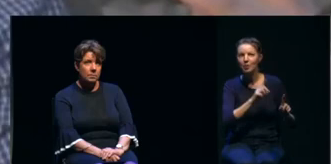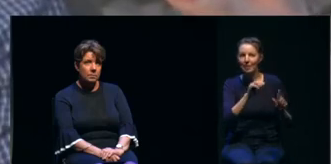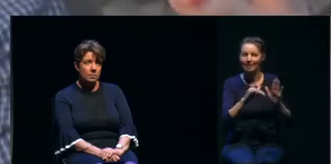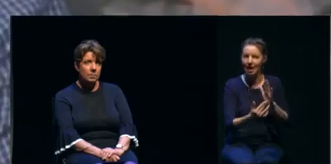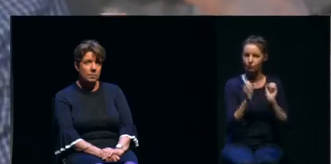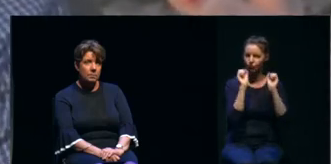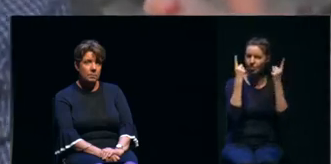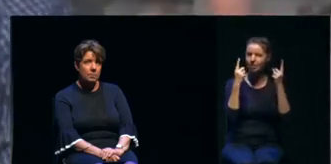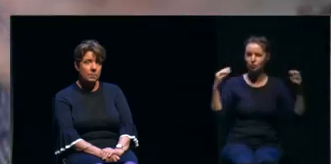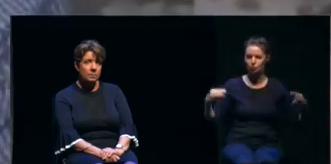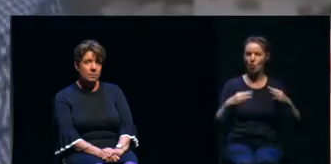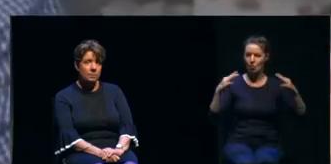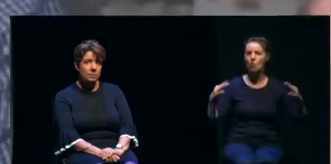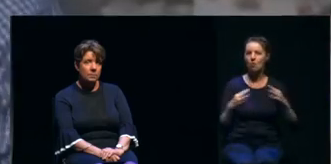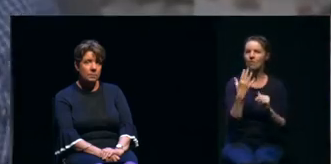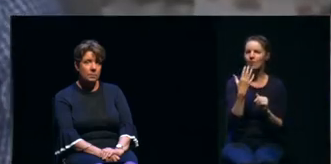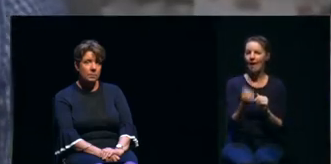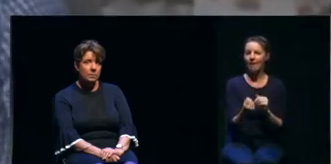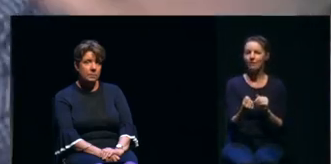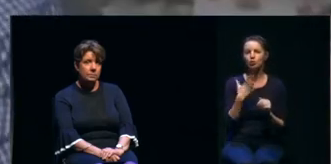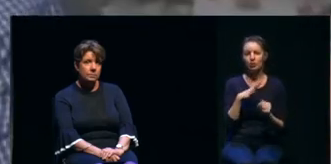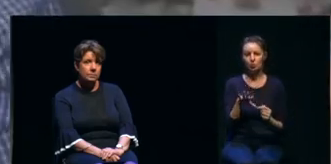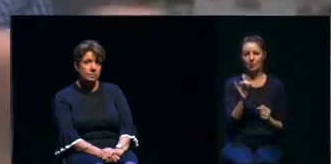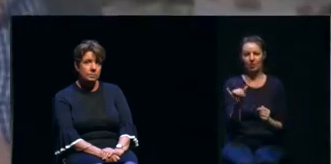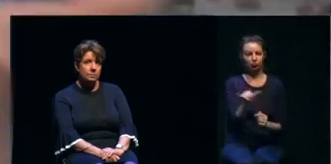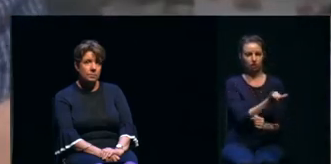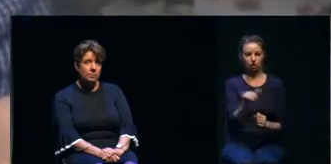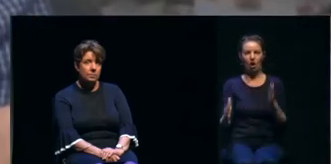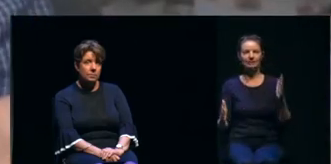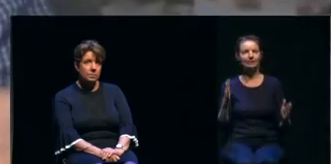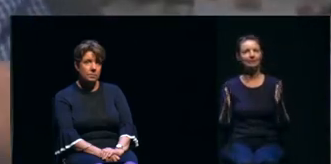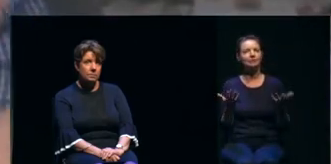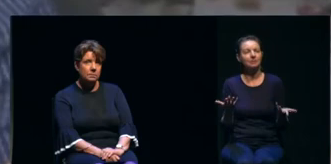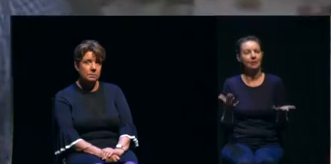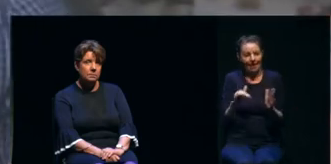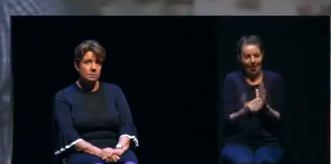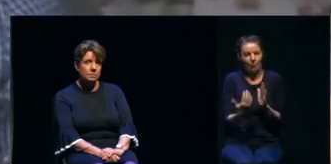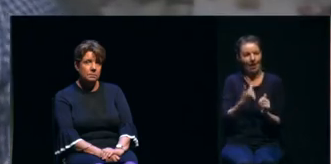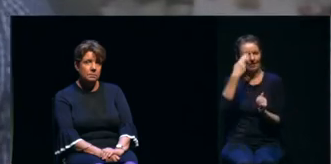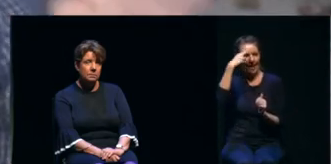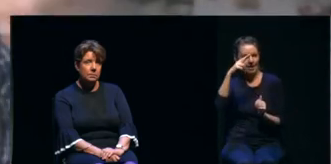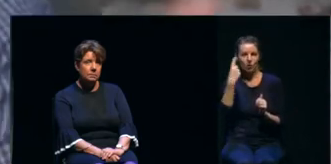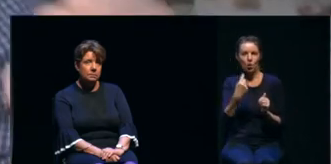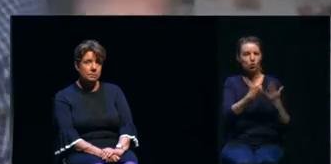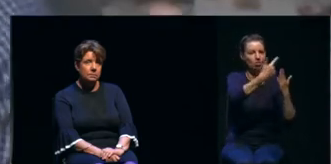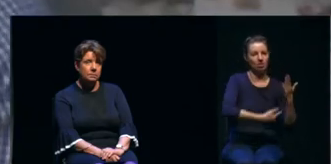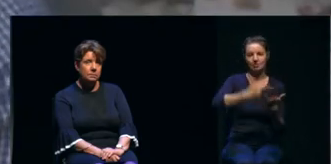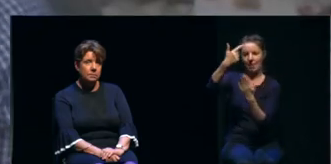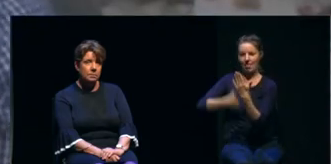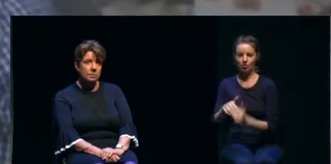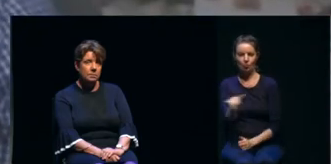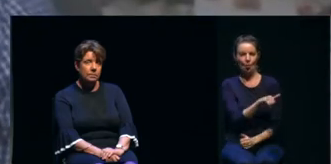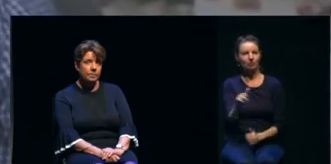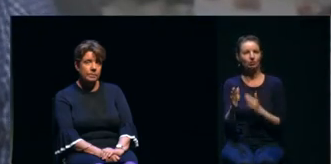war. Like, kind of, you're either on one side or the other. You either get it or you don't. And we now have the names of who's on what side. And that's very